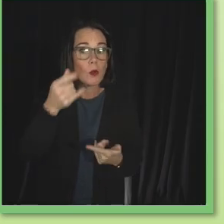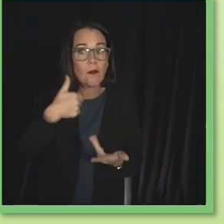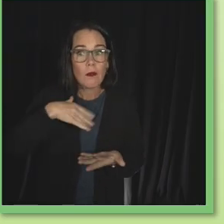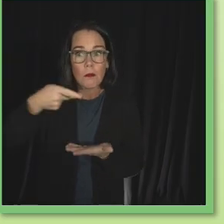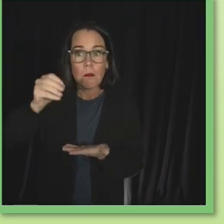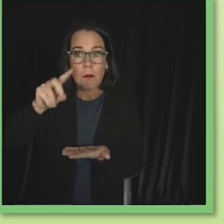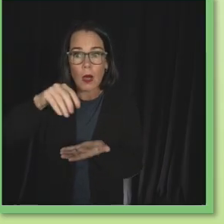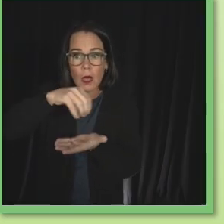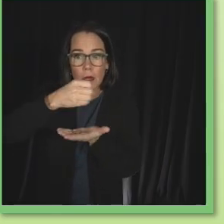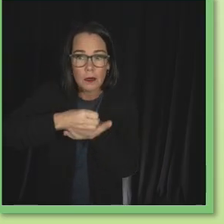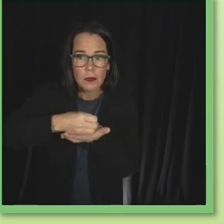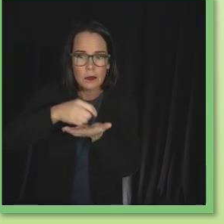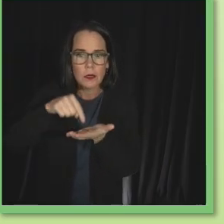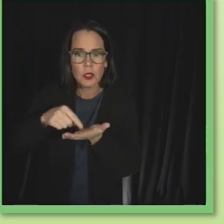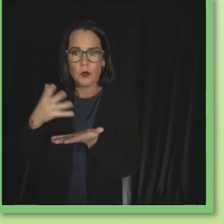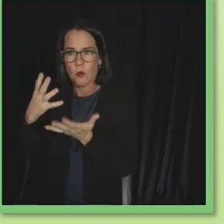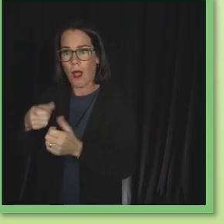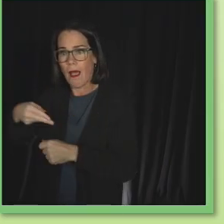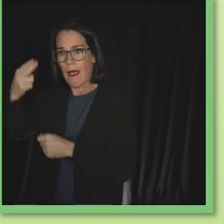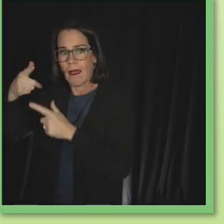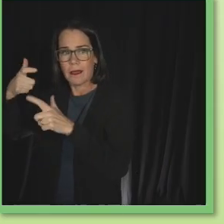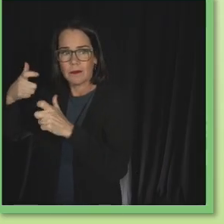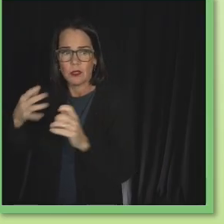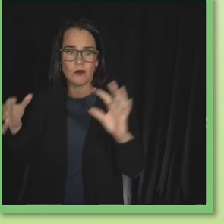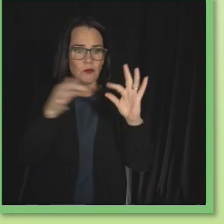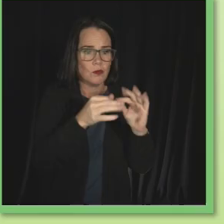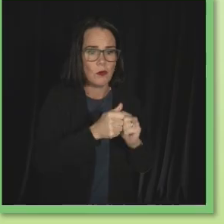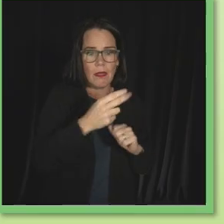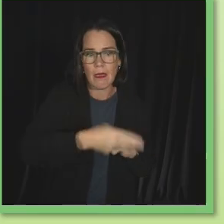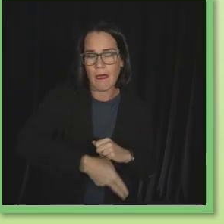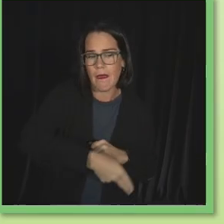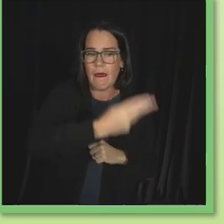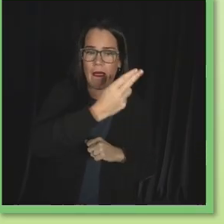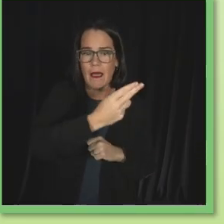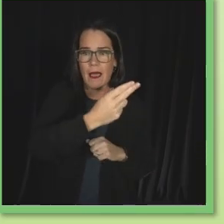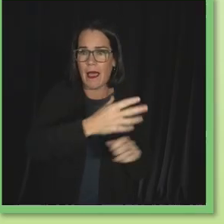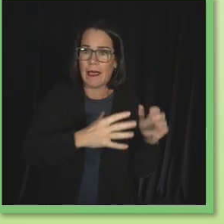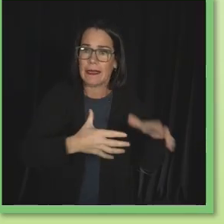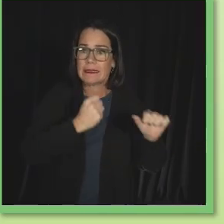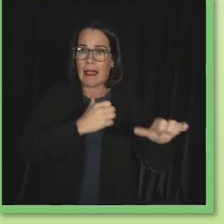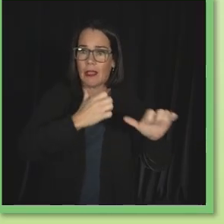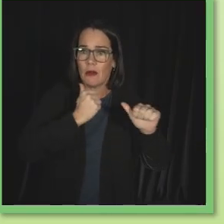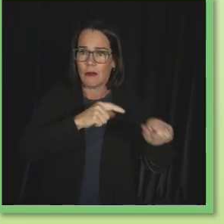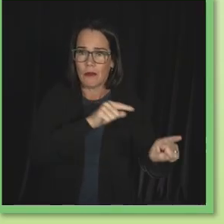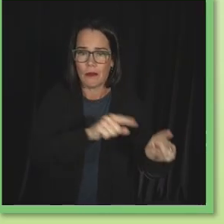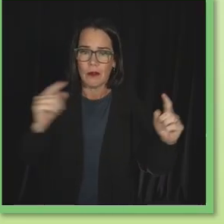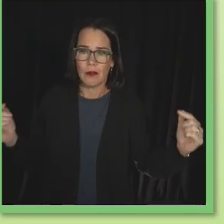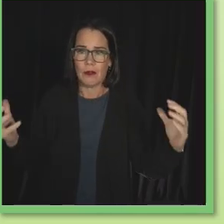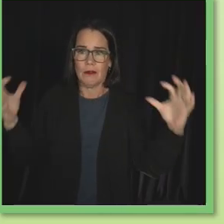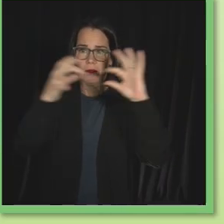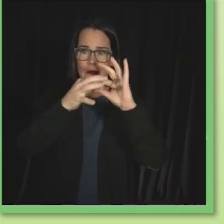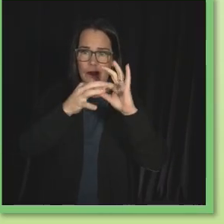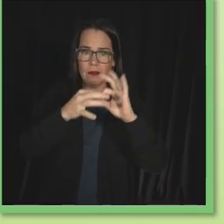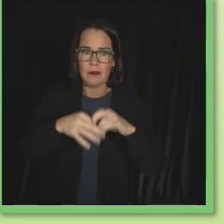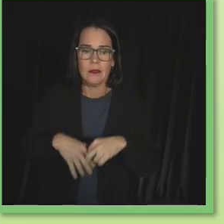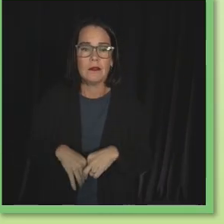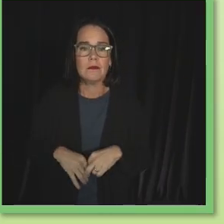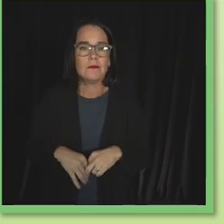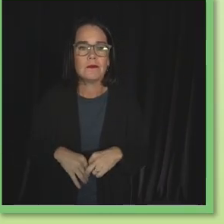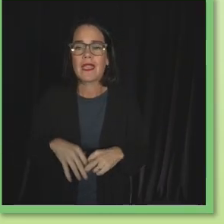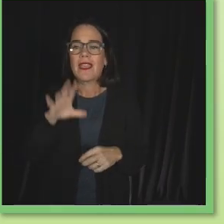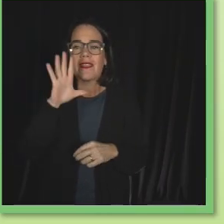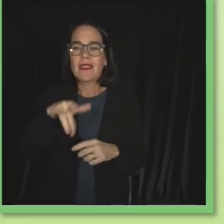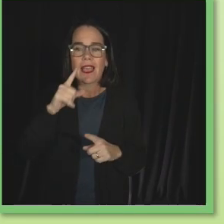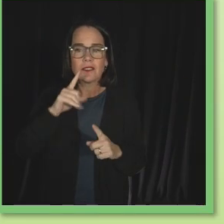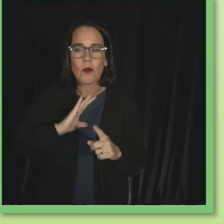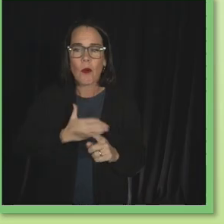high-speed NIC with your high-speed accelerator and with your super high-speed performance storage. That's the model